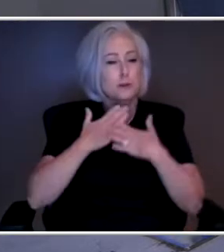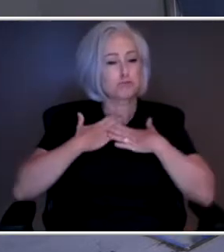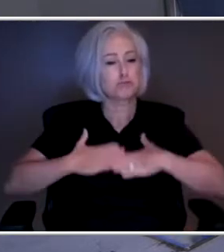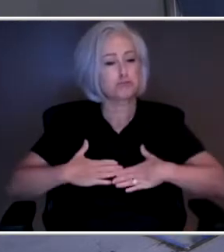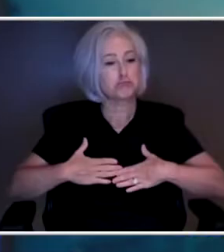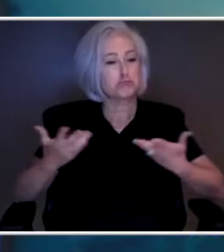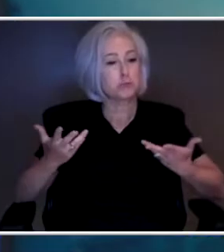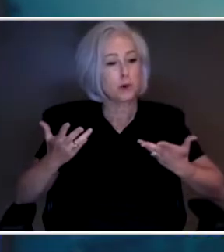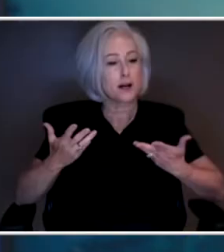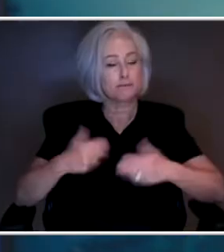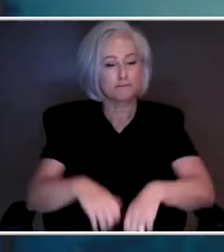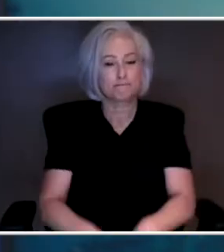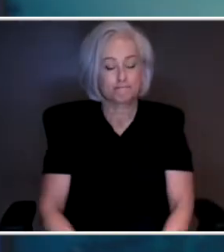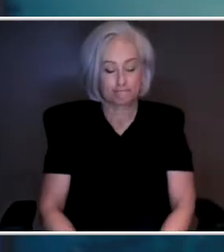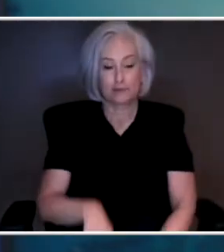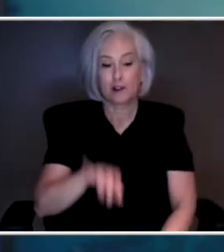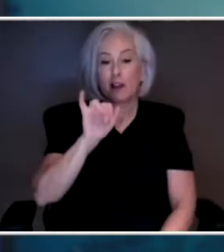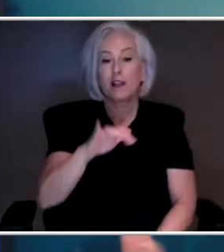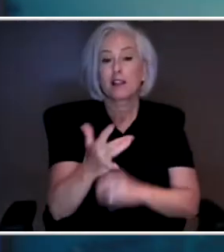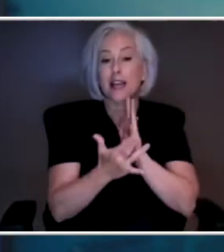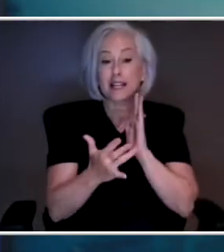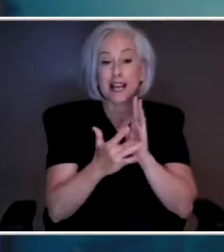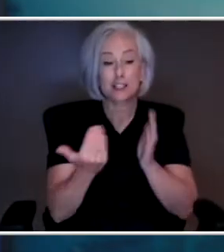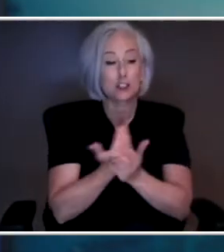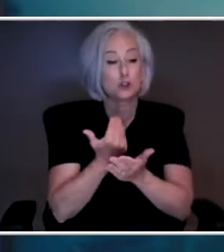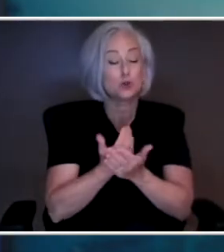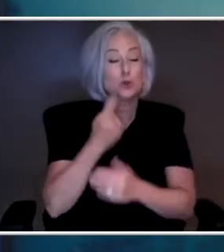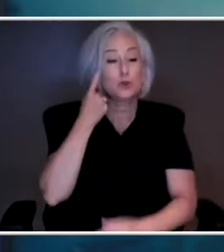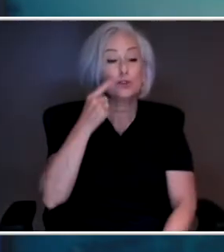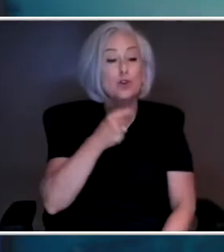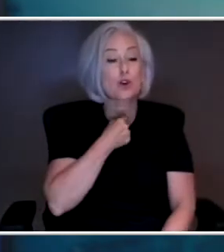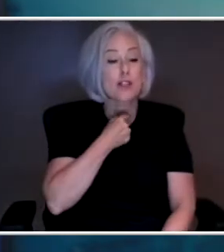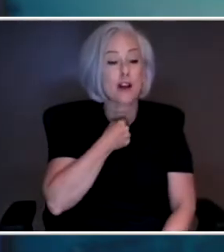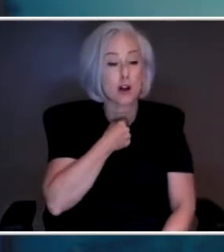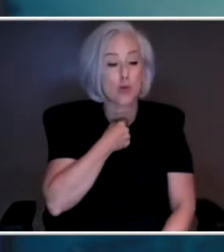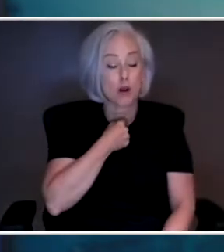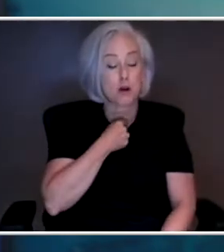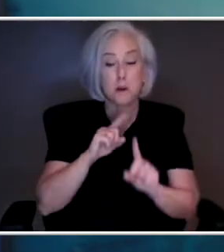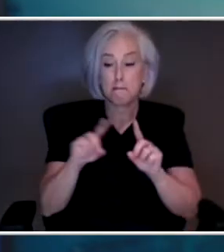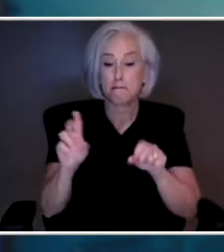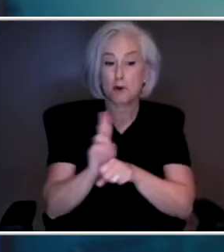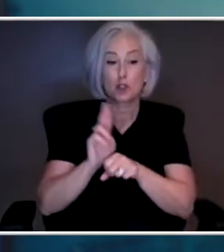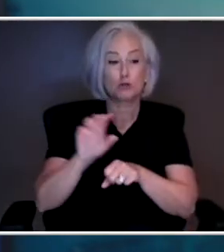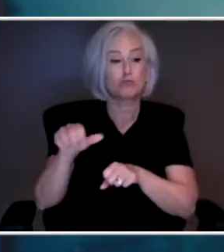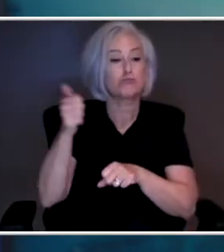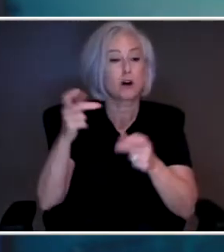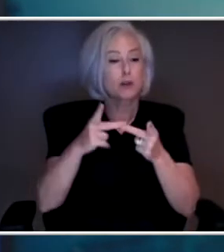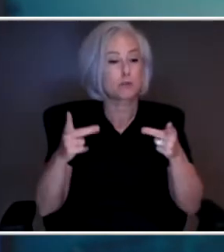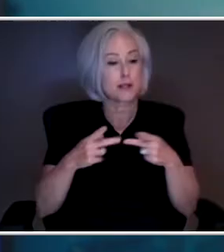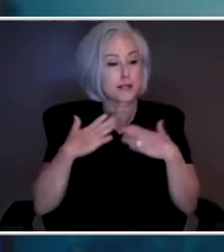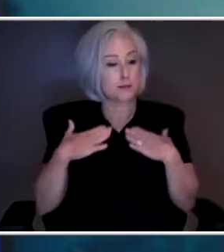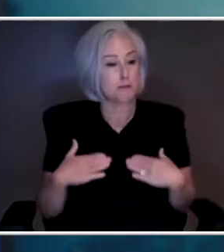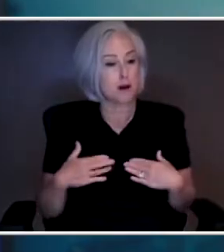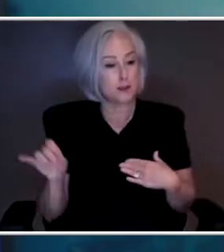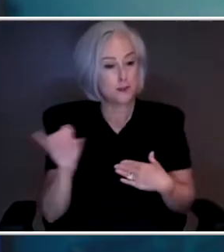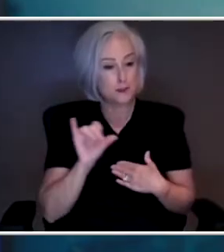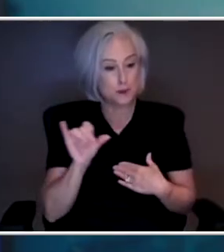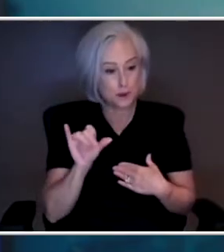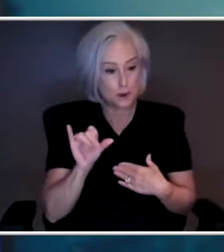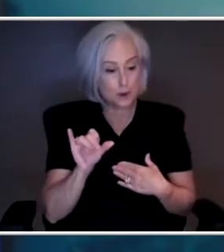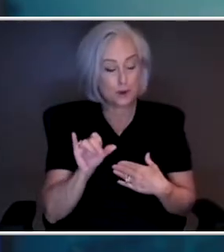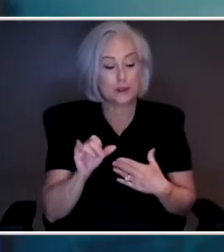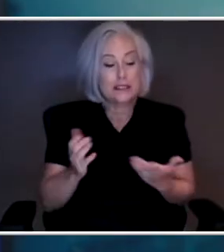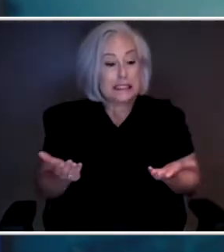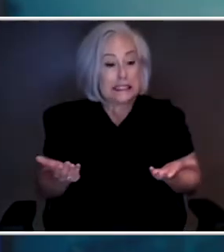Yeah, so this technology is new to the thyroid, but it's been used in other places in the body, at least closer to home. What we